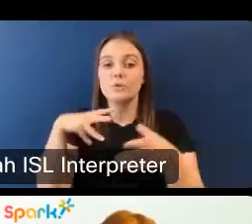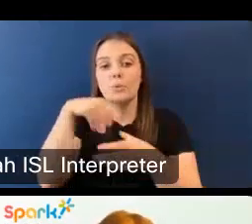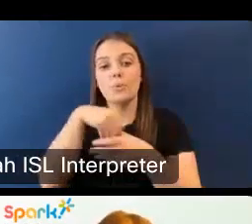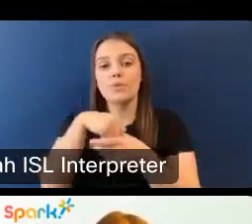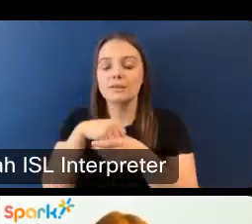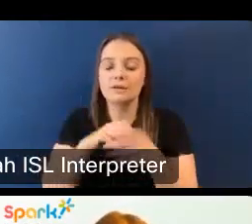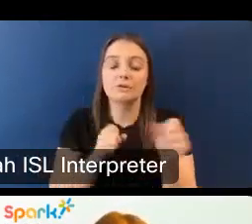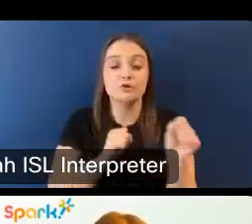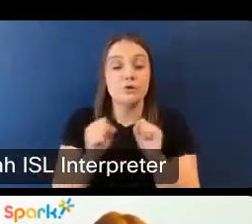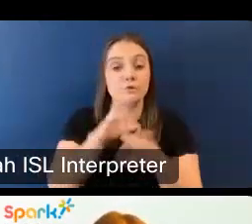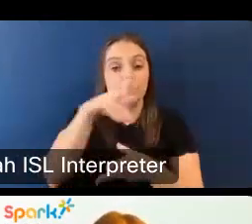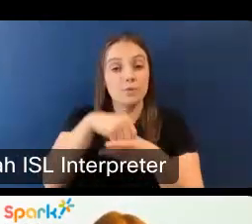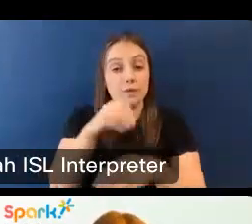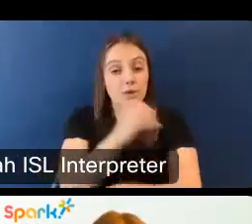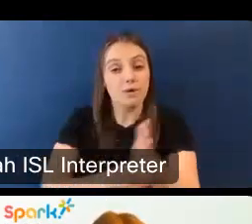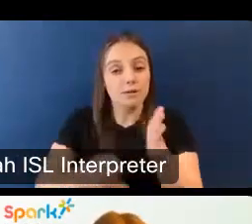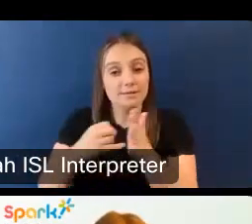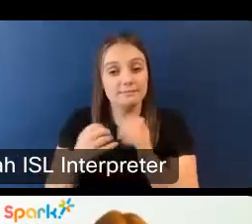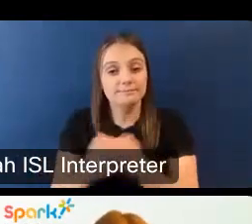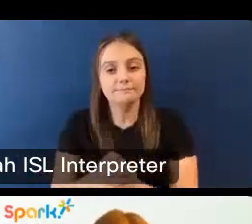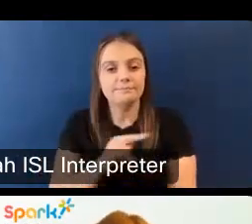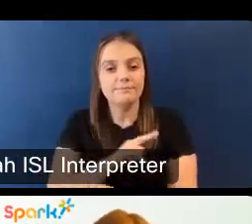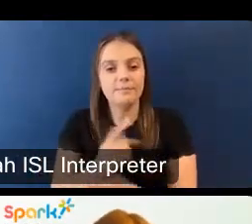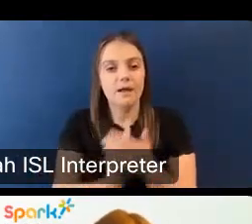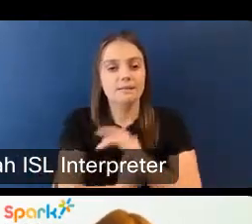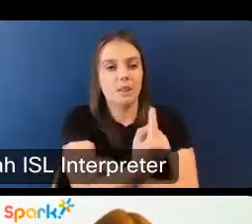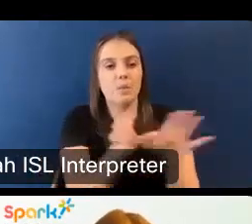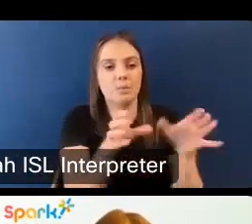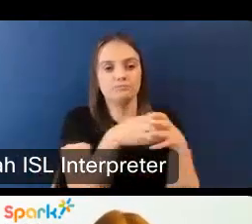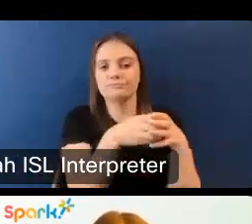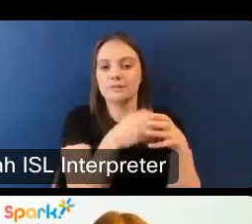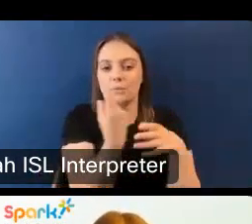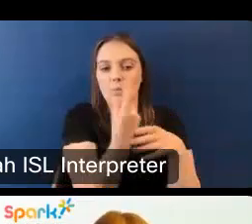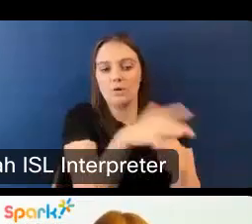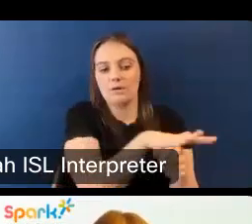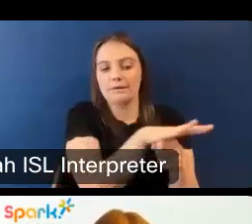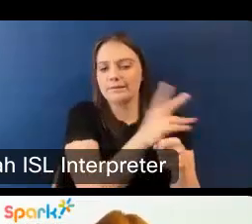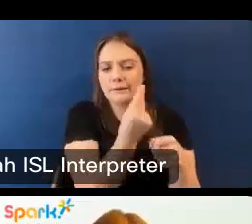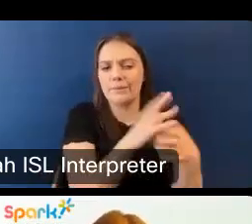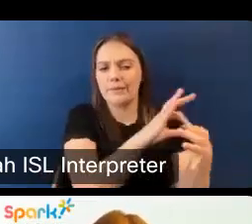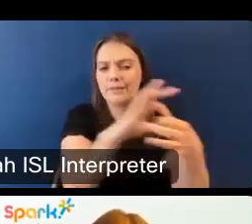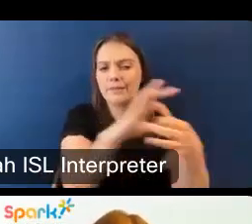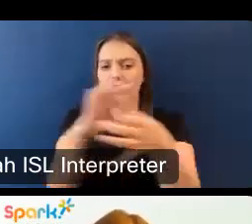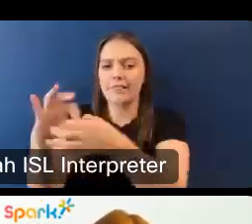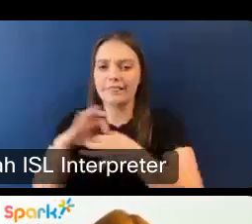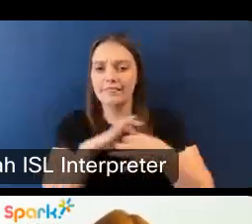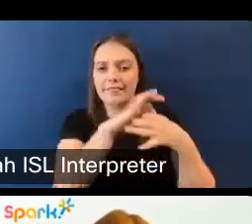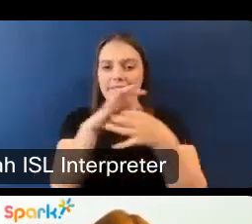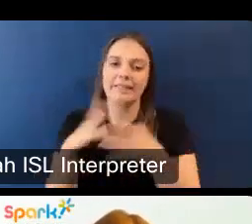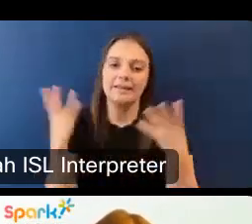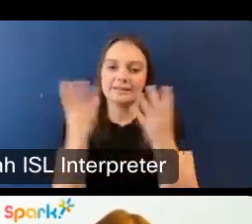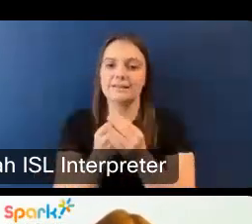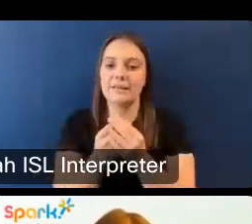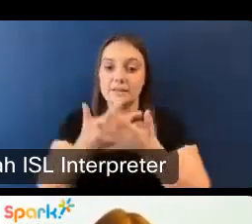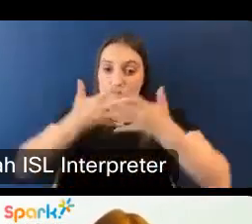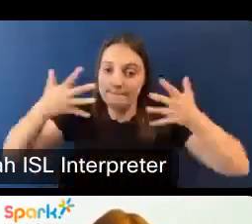organization, not as a individual, like as a siloed little place, but as part of a bigger ecosystem